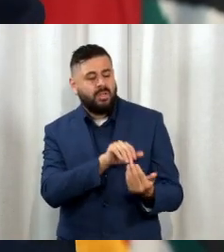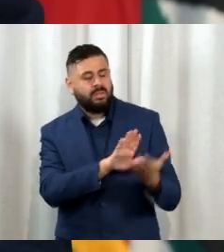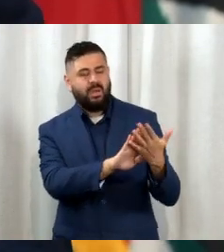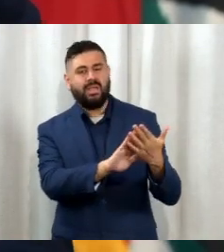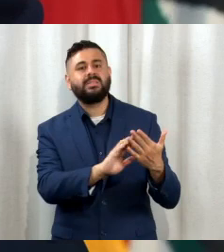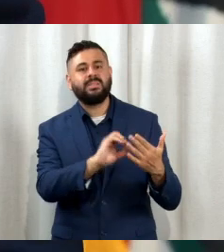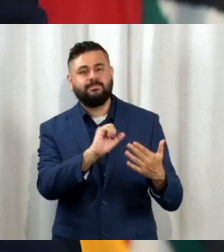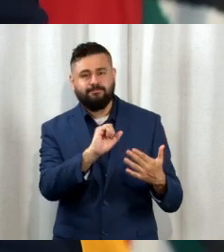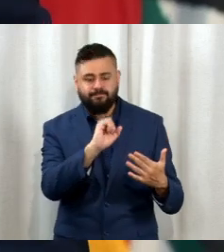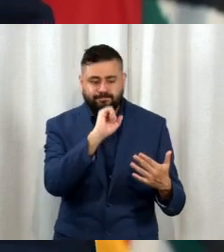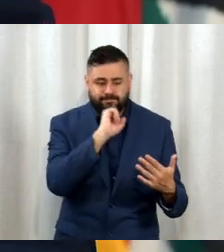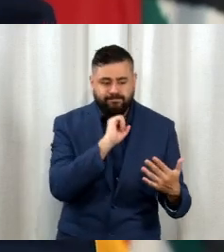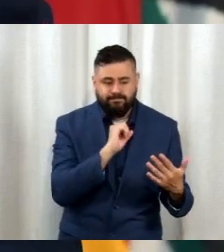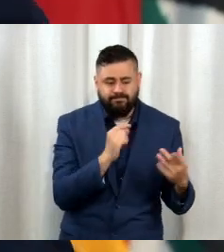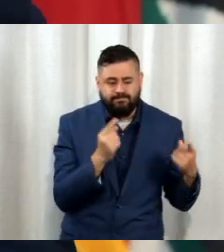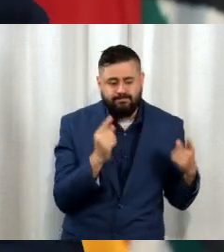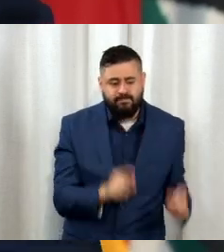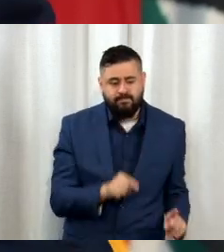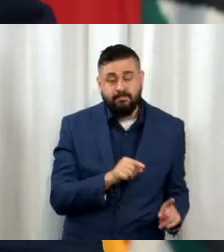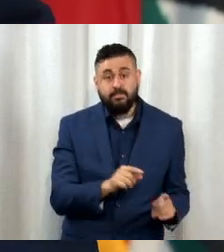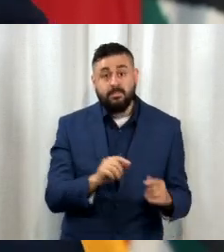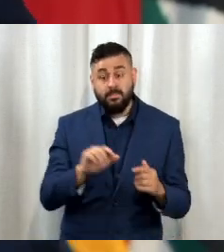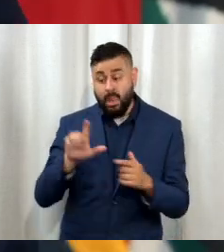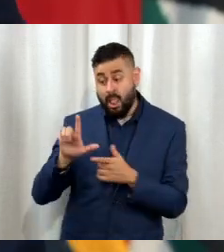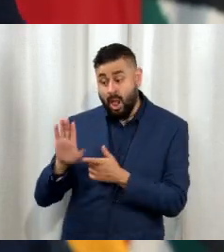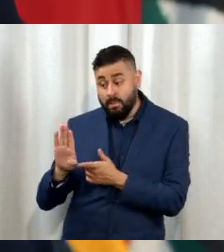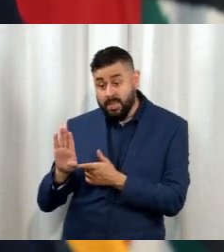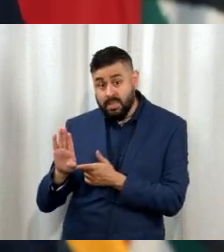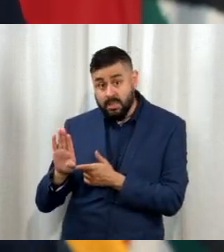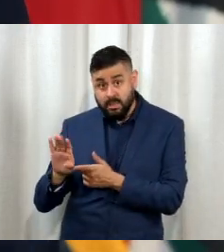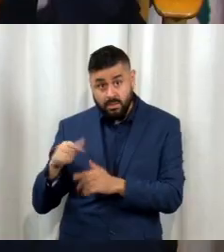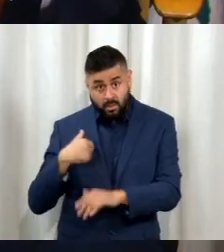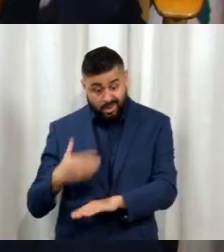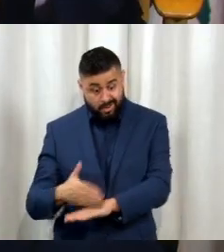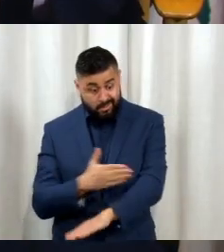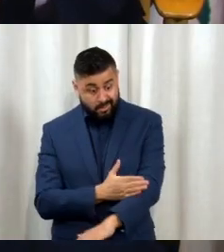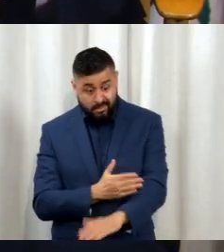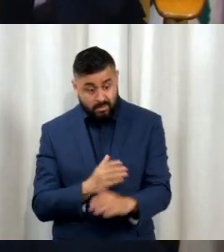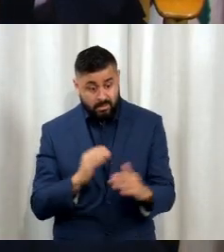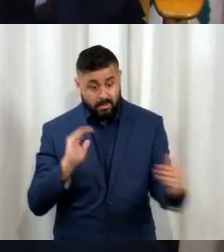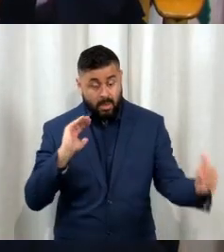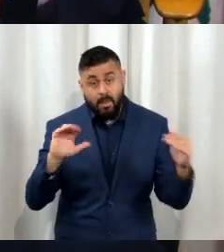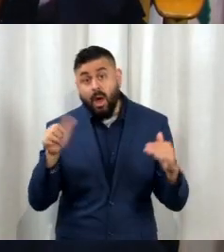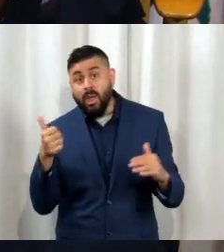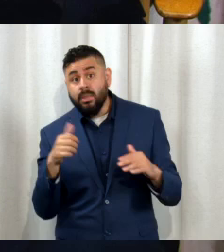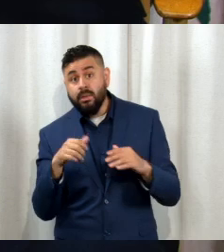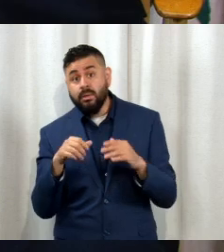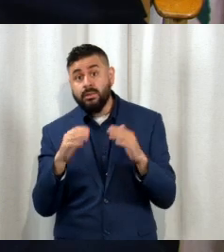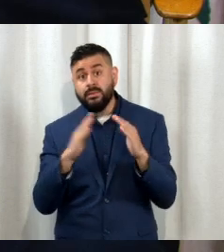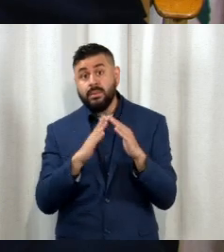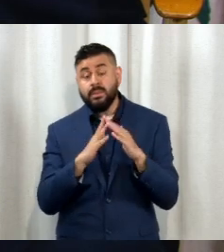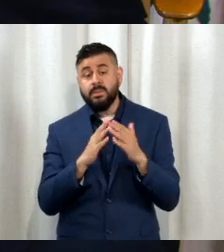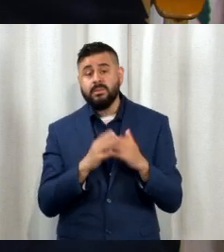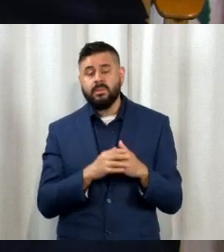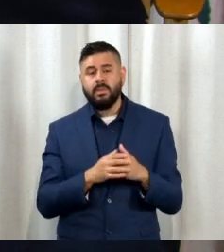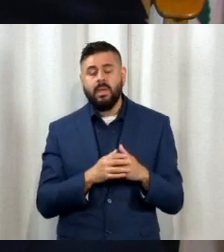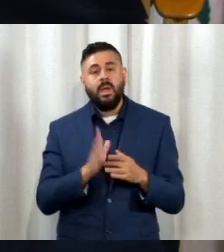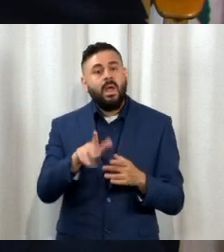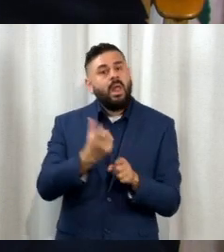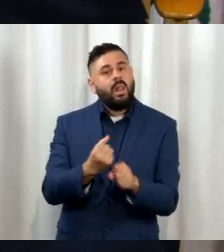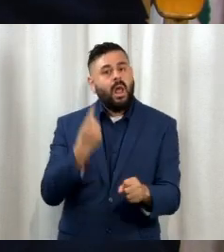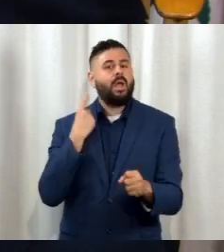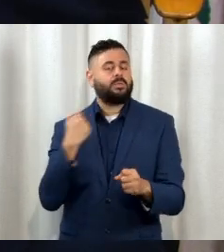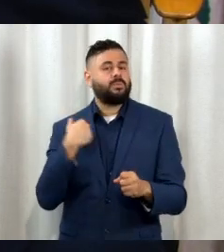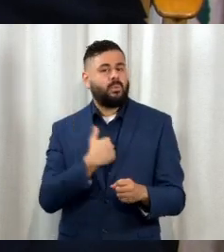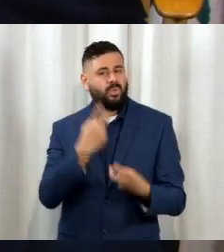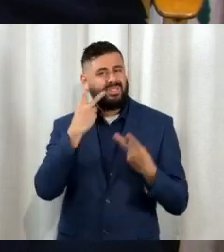that we do put it in context. How's Long Beach doing within the region? And when you see that, last year we saw